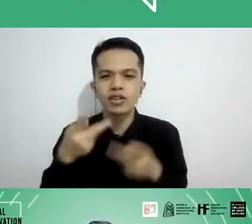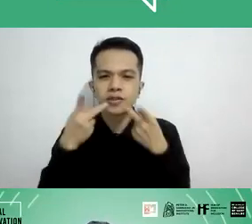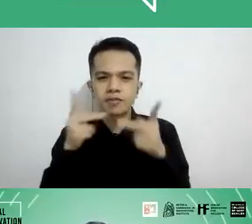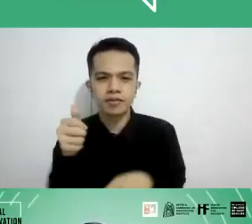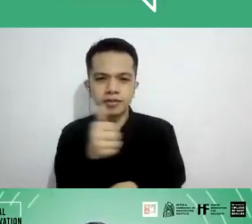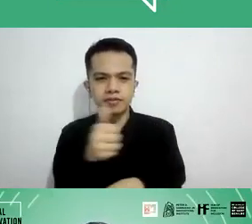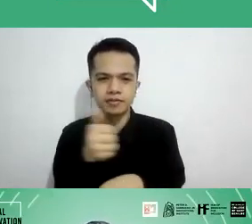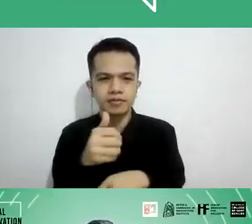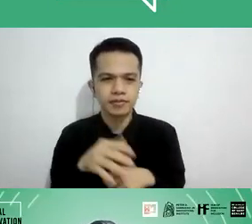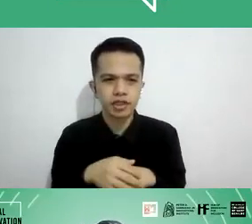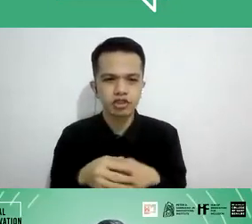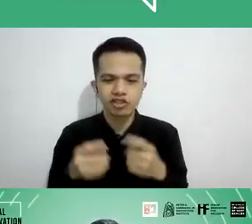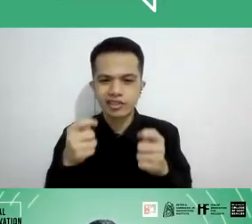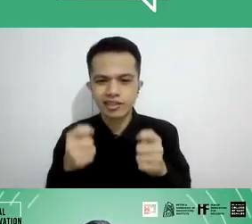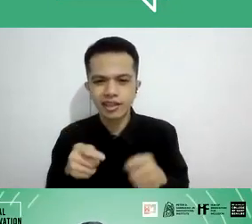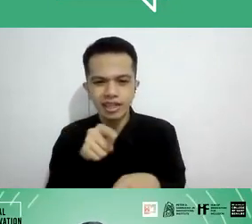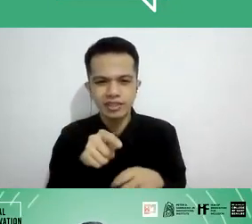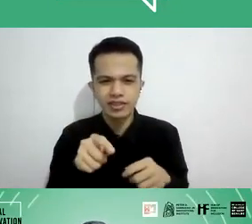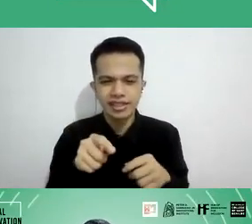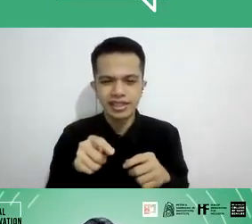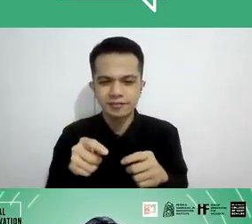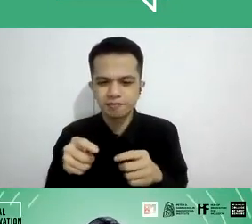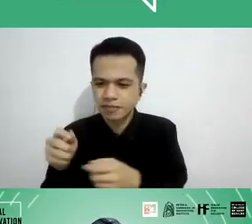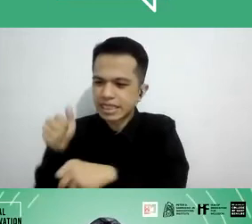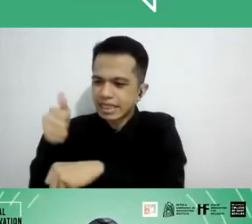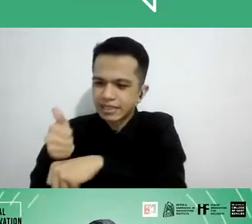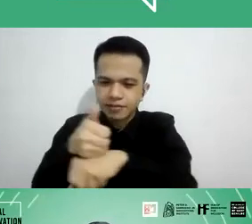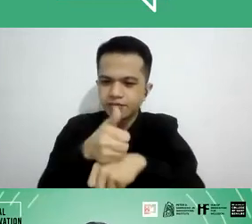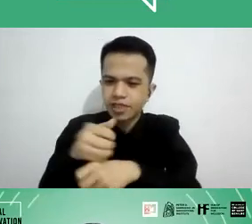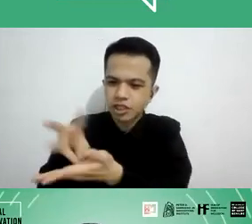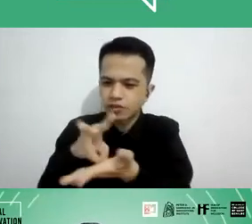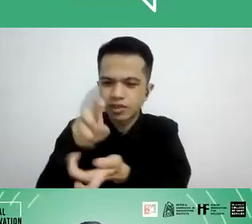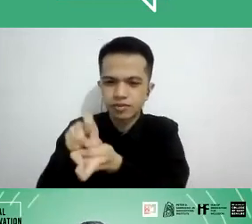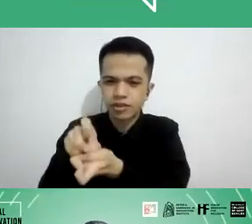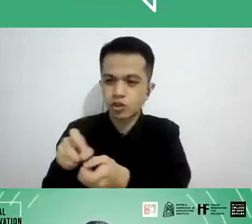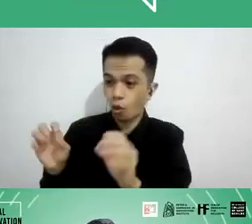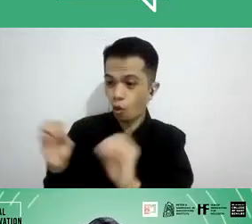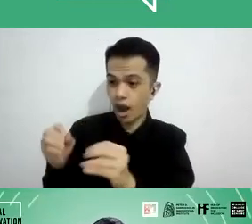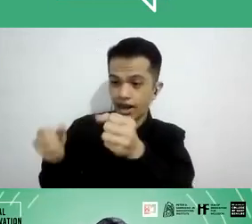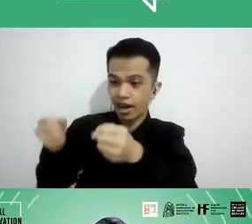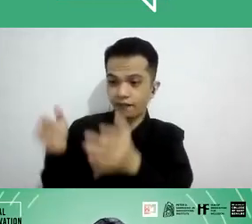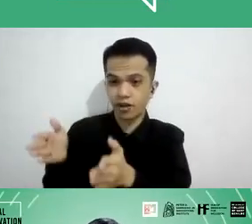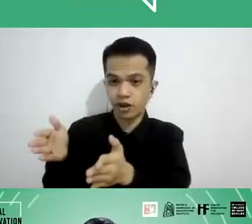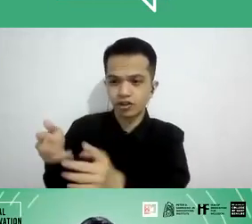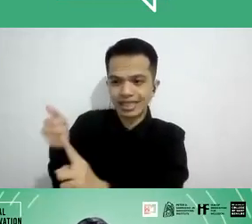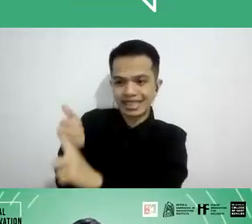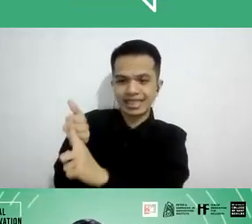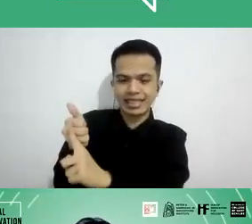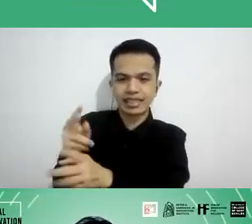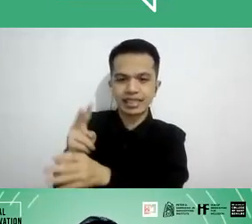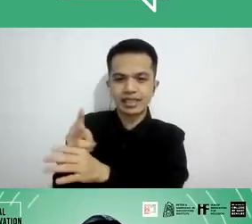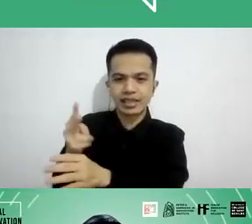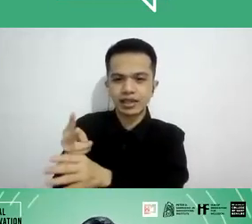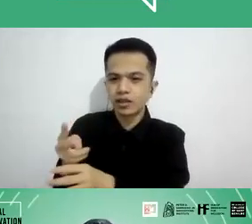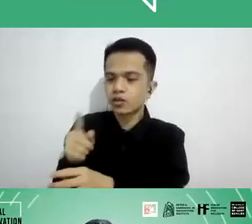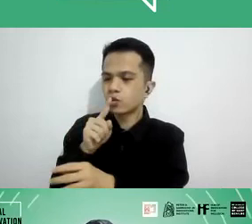So they've test piloted these systems in specific areas where there are actually no drivers for the buses and public transport, but it's actually